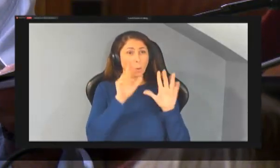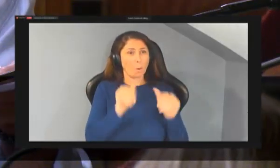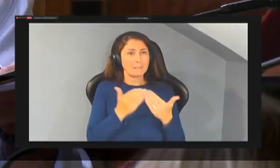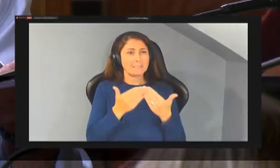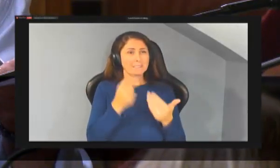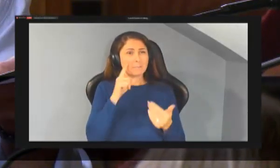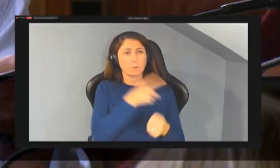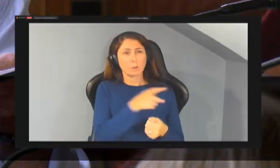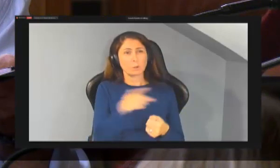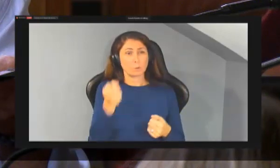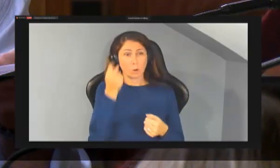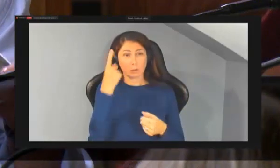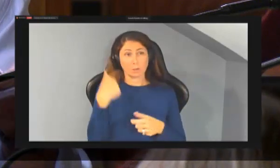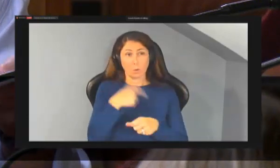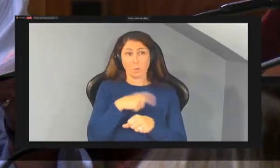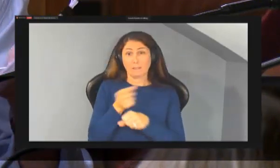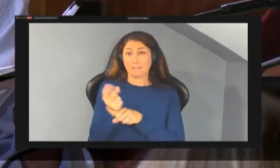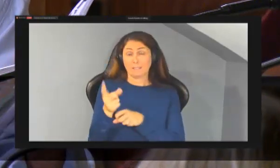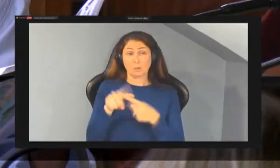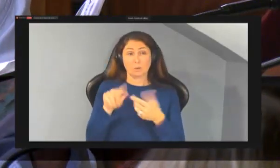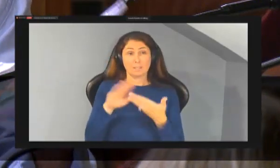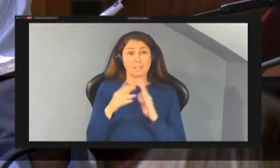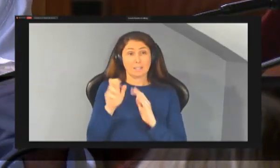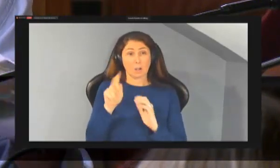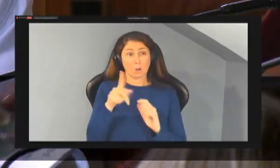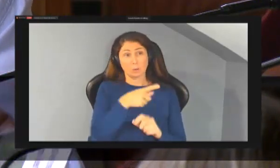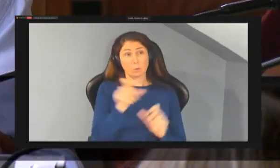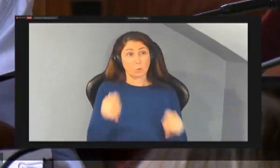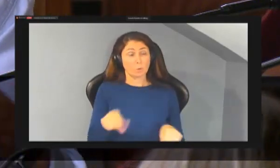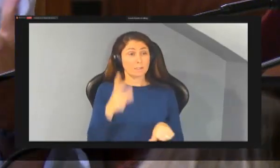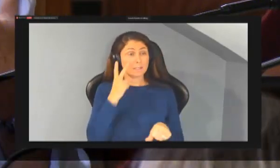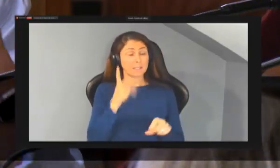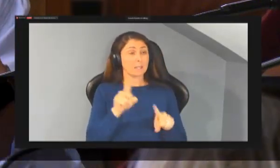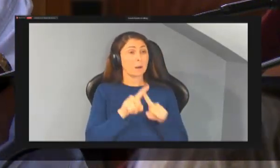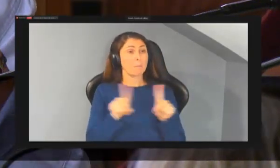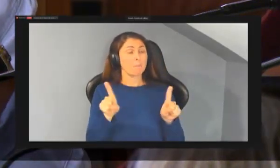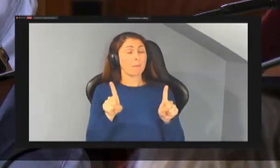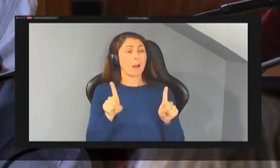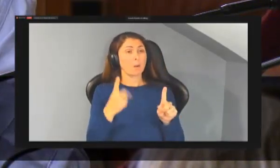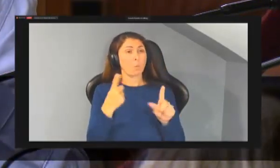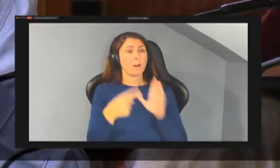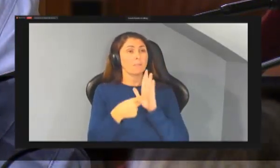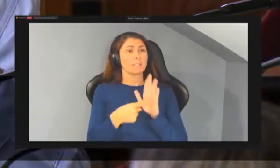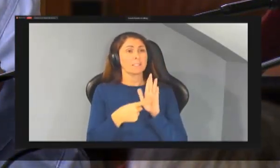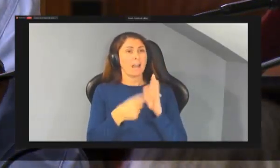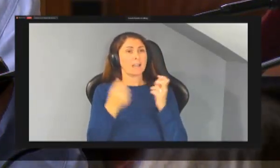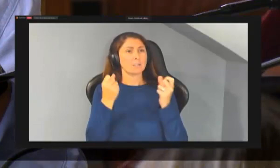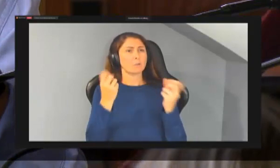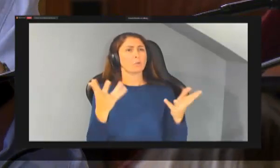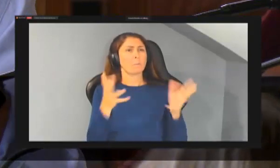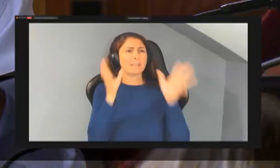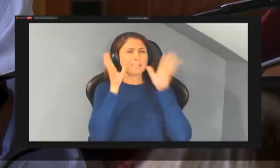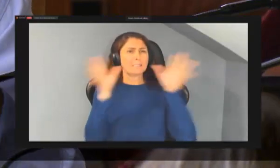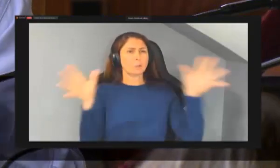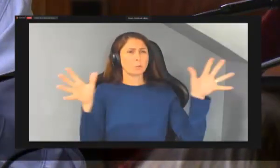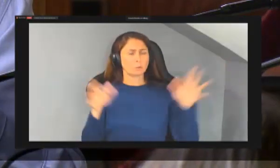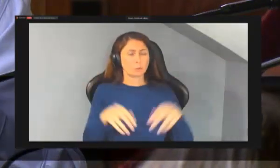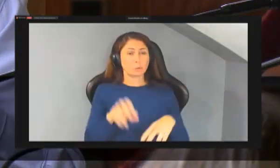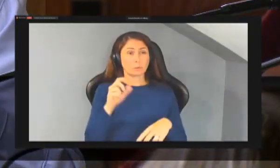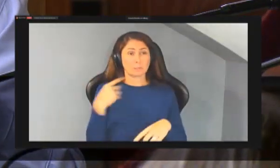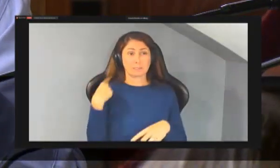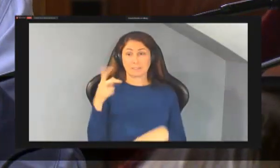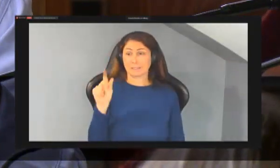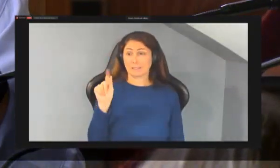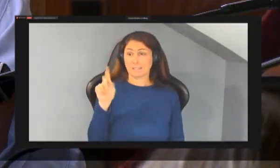did send it to the city clerk so that you could all see it. But what are the signs of too many deer? And since Kate is more